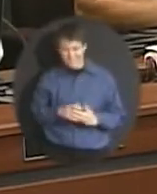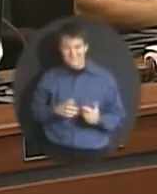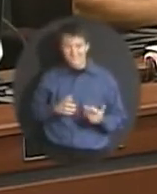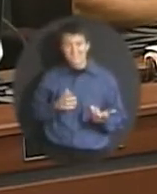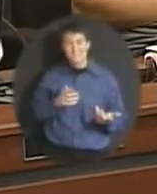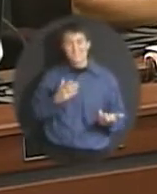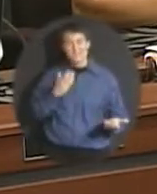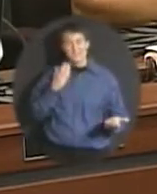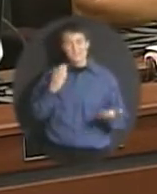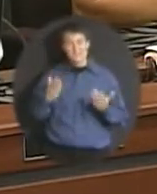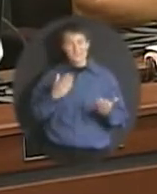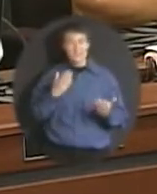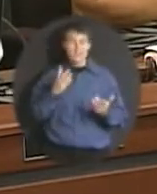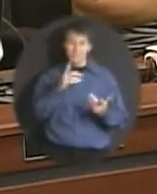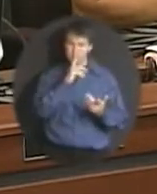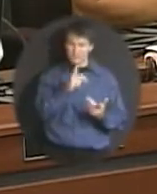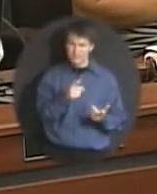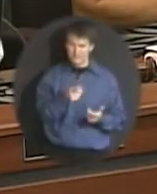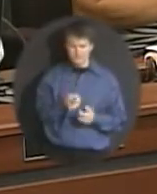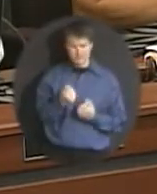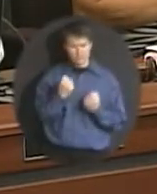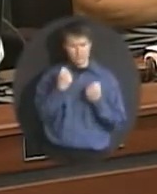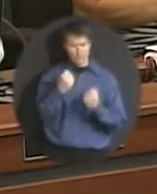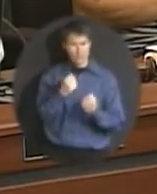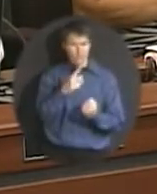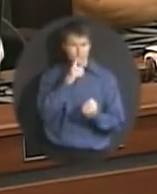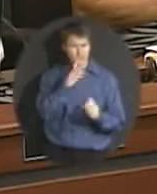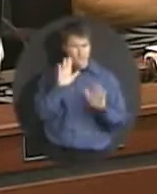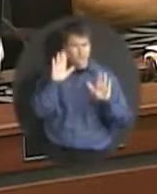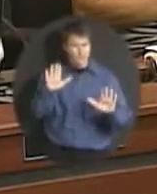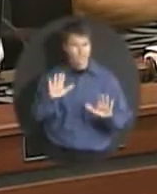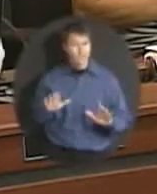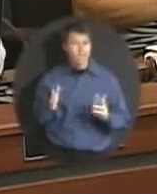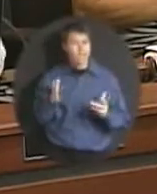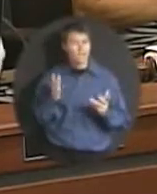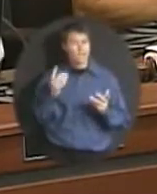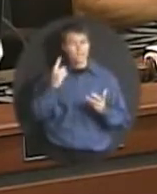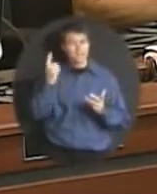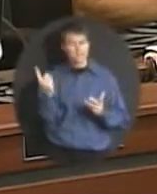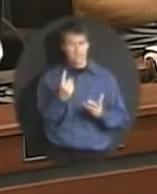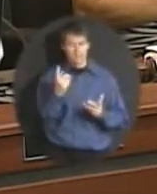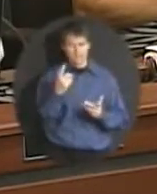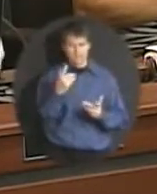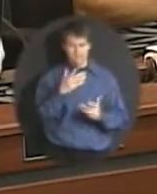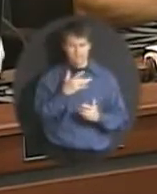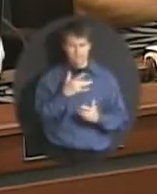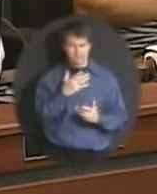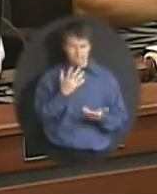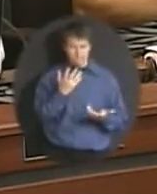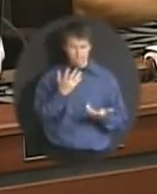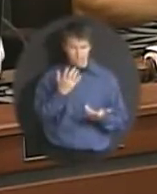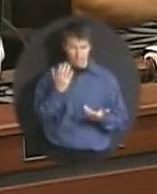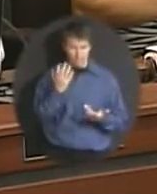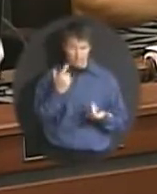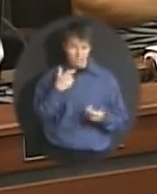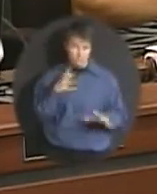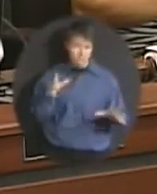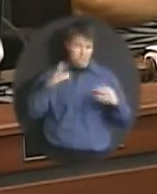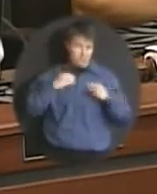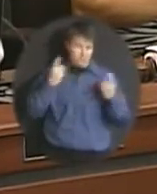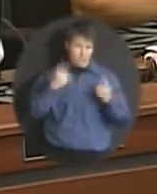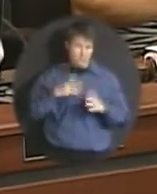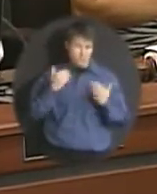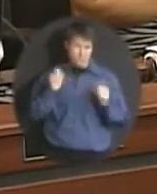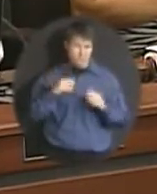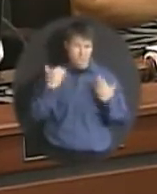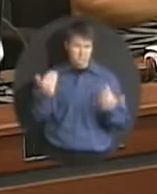So, because, I mean, it is so strong and it is so wonderful, and it's something that we overlook, and we just take it for granted, but you